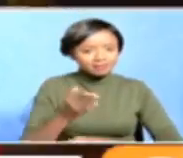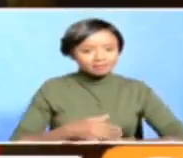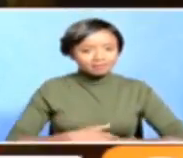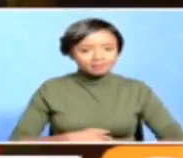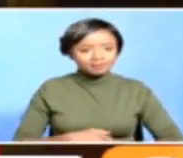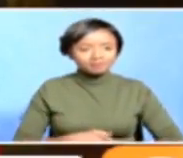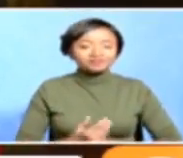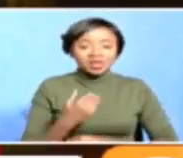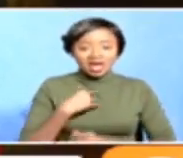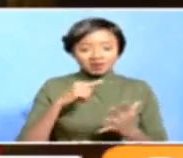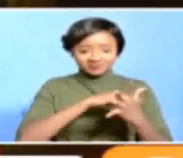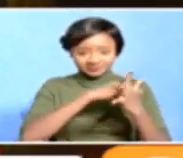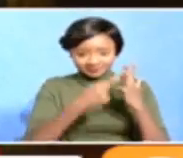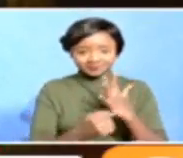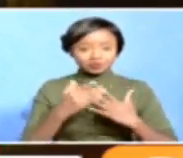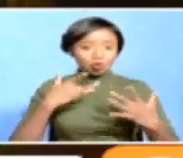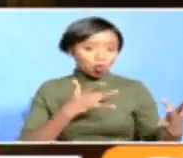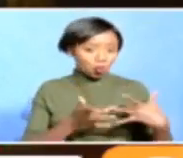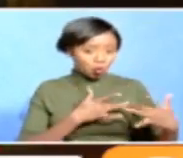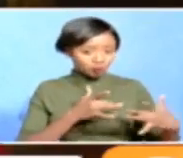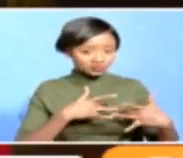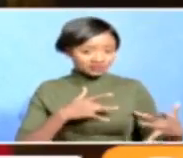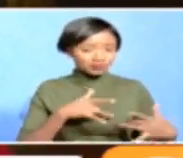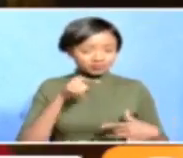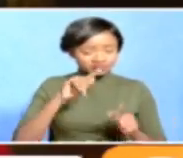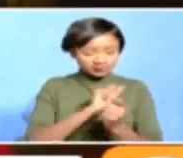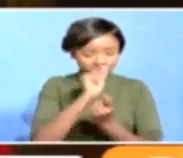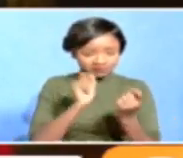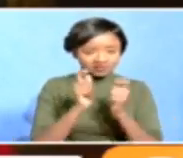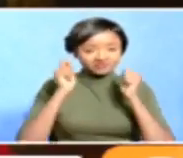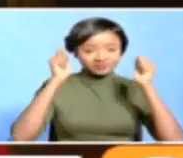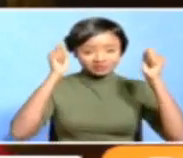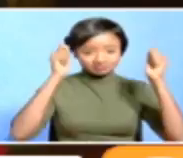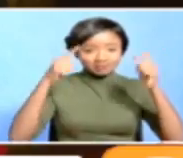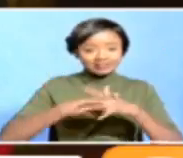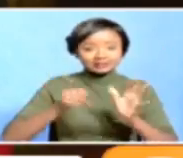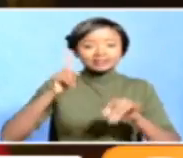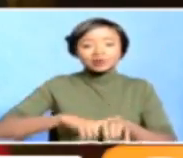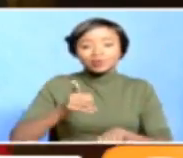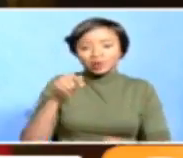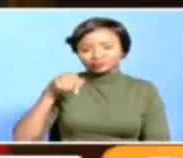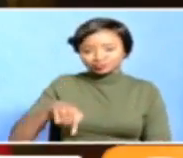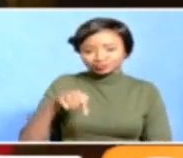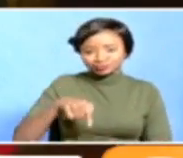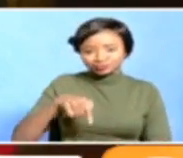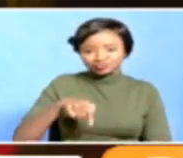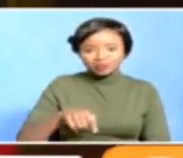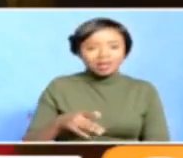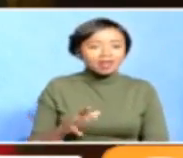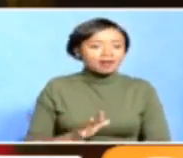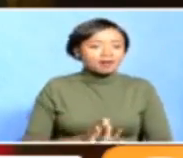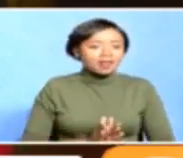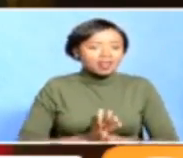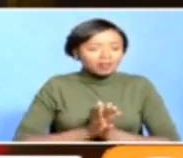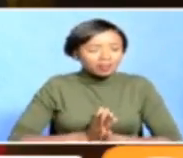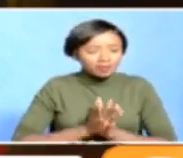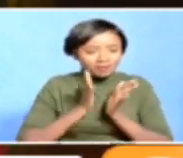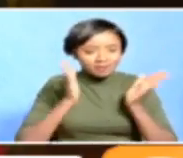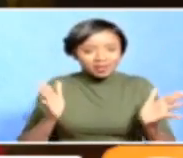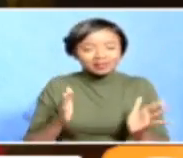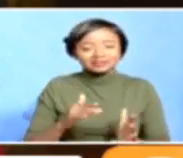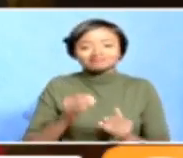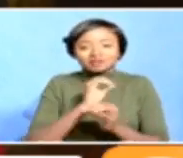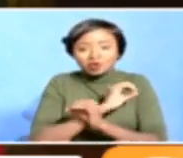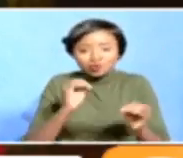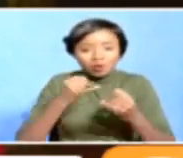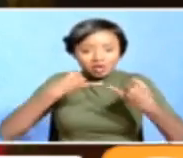There are a number of concerns, Trevor, with this particular strike that was started today, actually, and the biggest one being the non-implementation of the